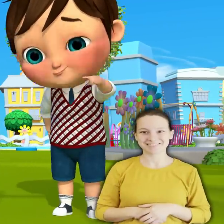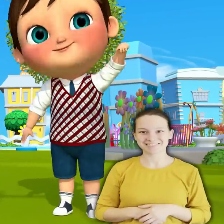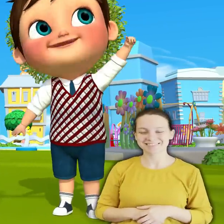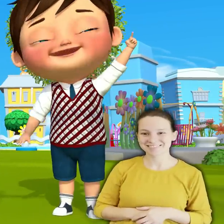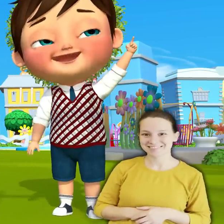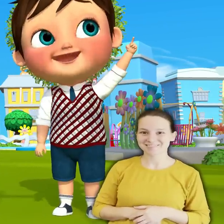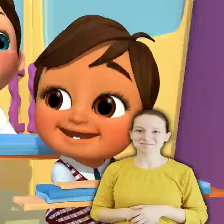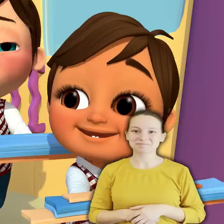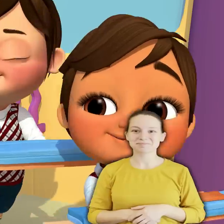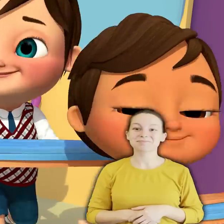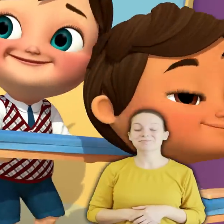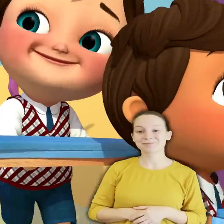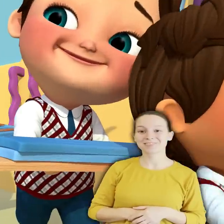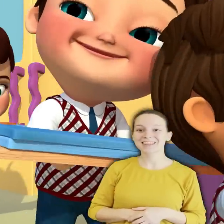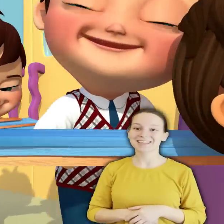foreign